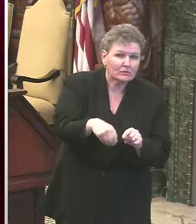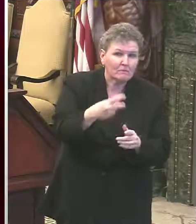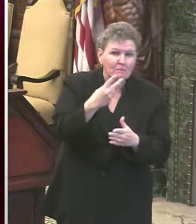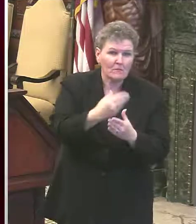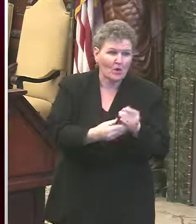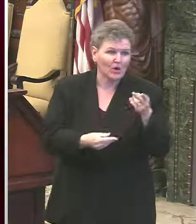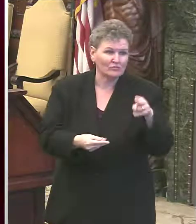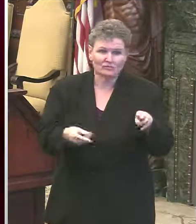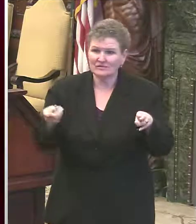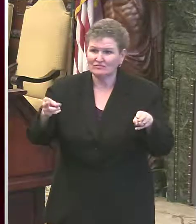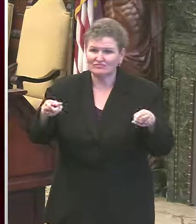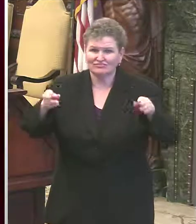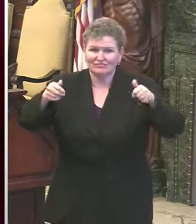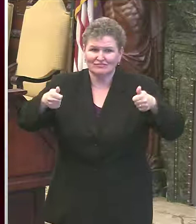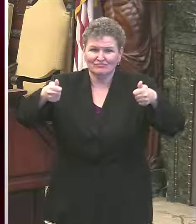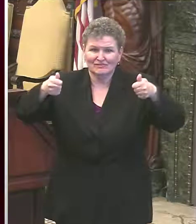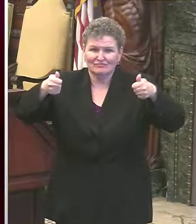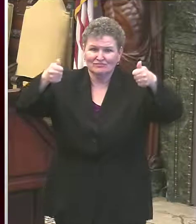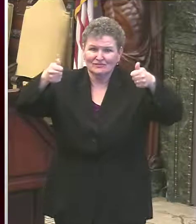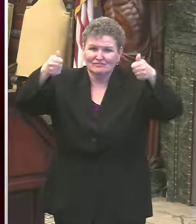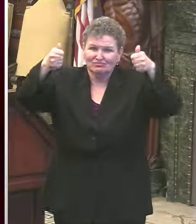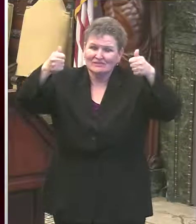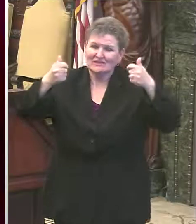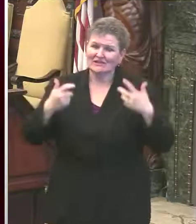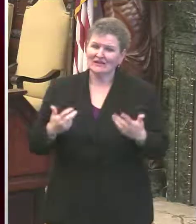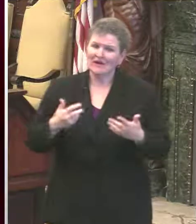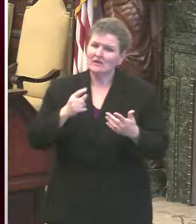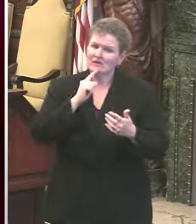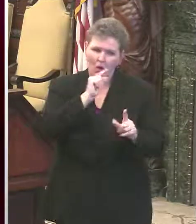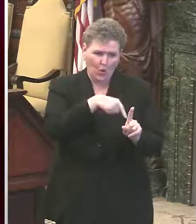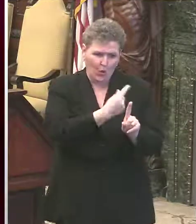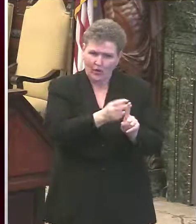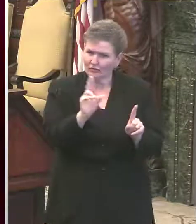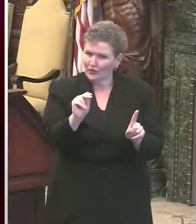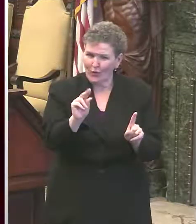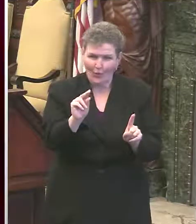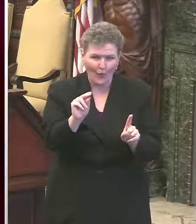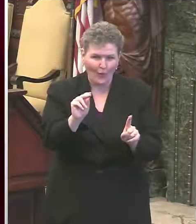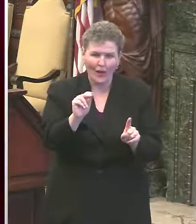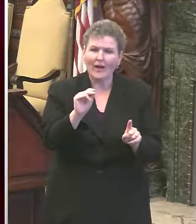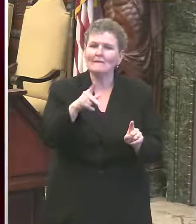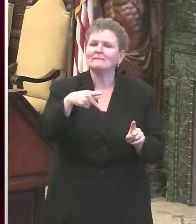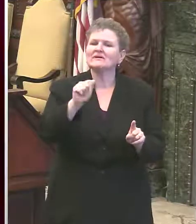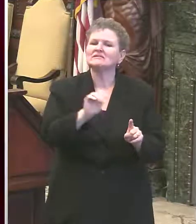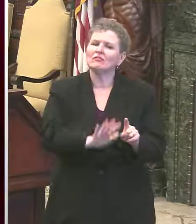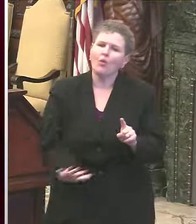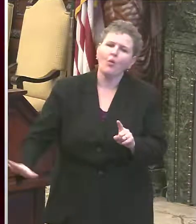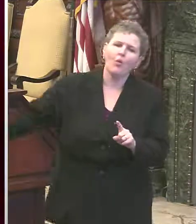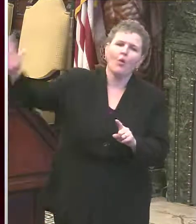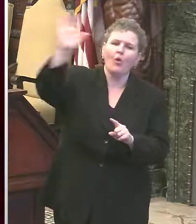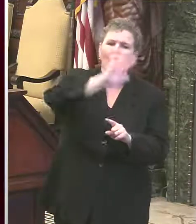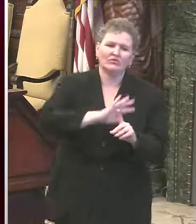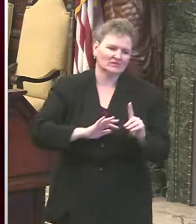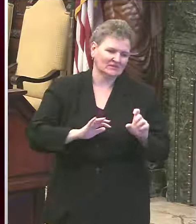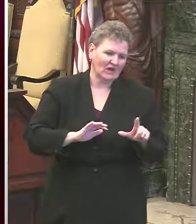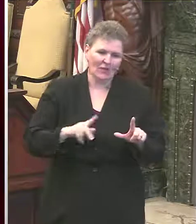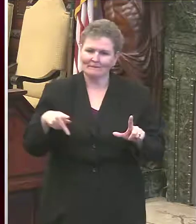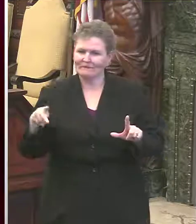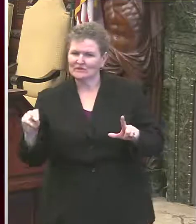not only rising here in Philadelphia, but they're also rising in Southeast Pennsylvania as a whole, and in Delaware, New Jersey, New York, and in the New England